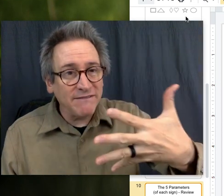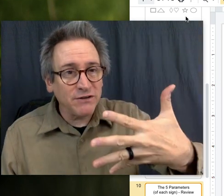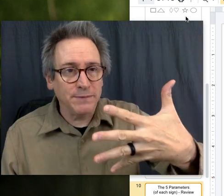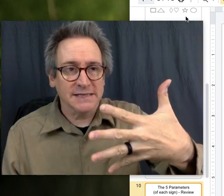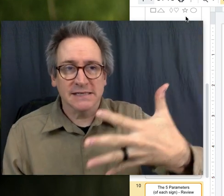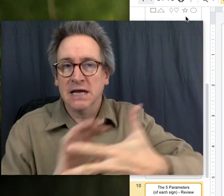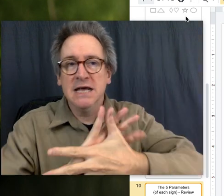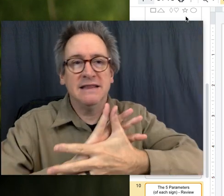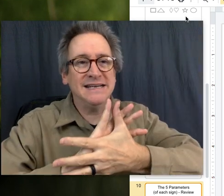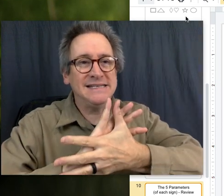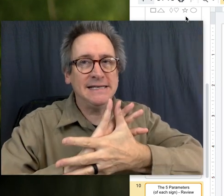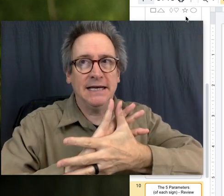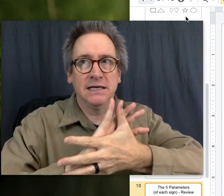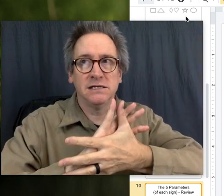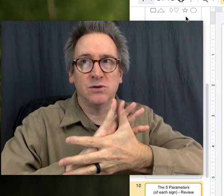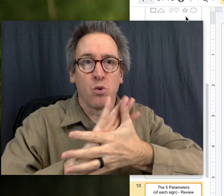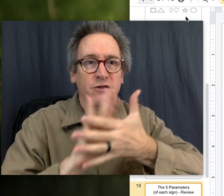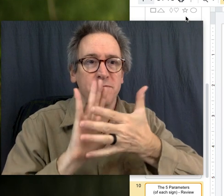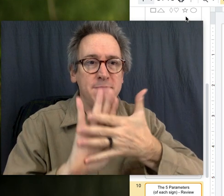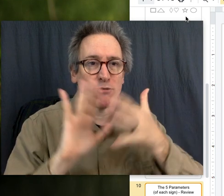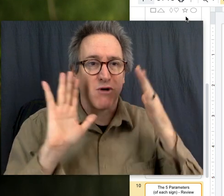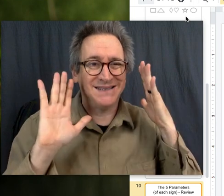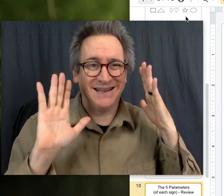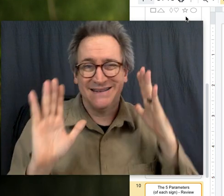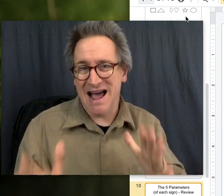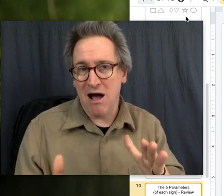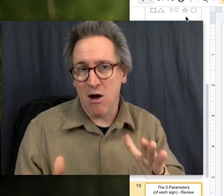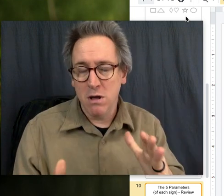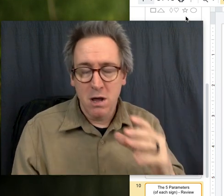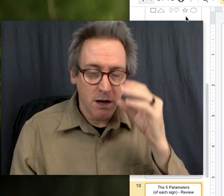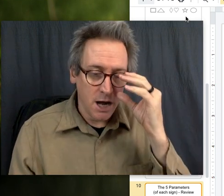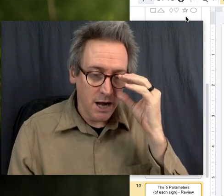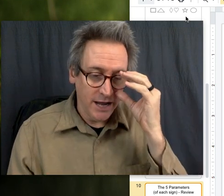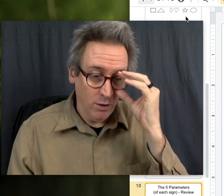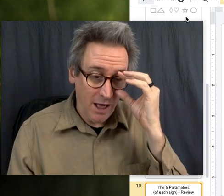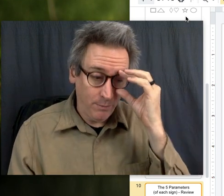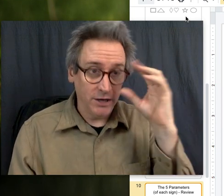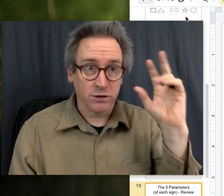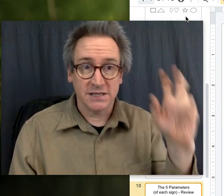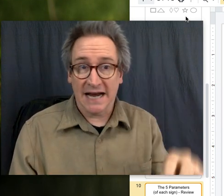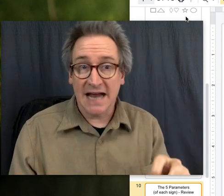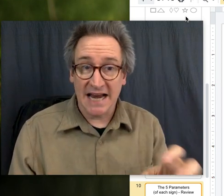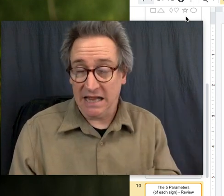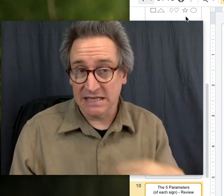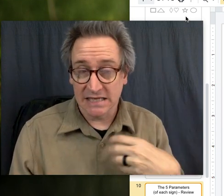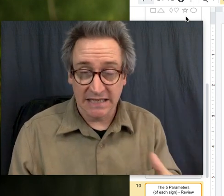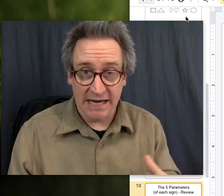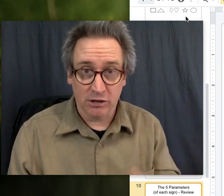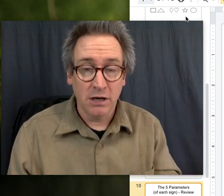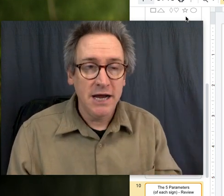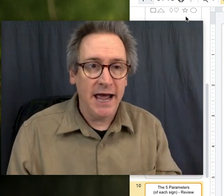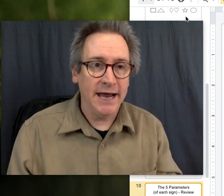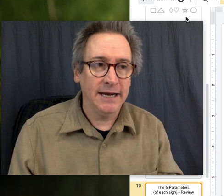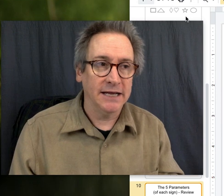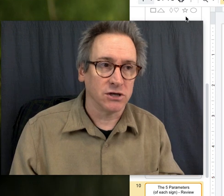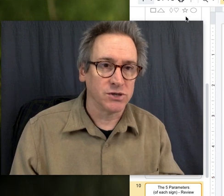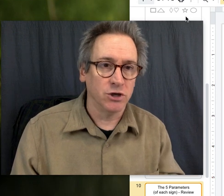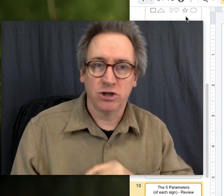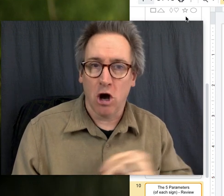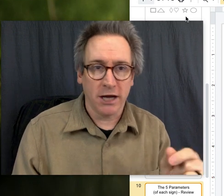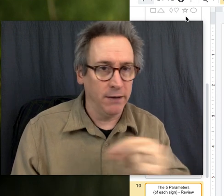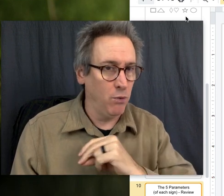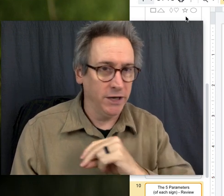5 different pieces. This is worth memorizing now. It will help in your sign analysis later, and it's